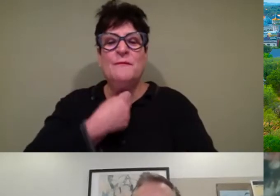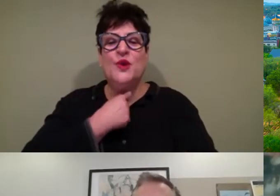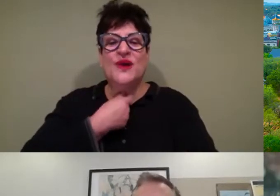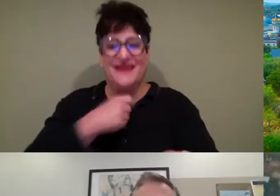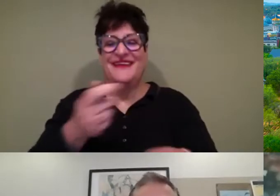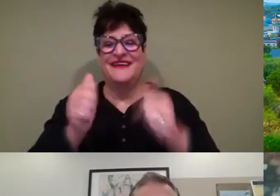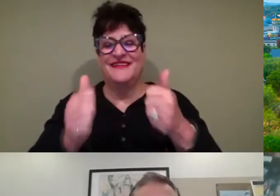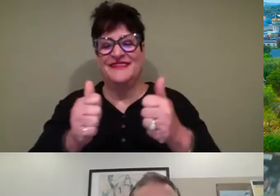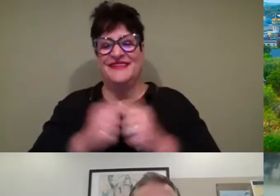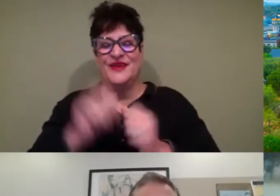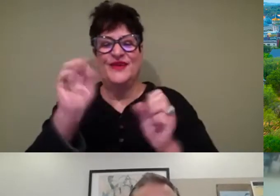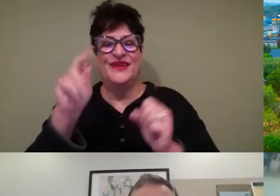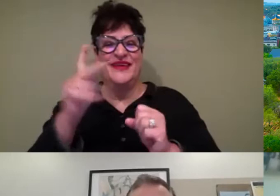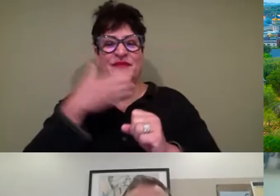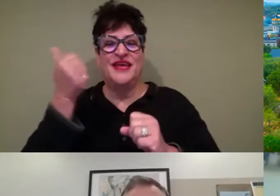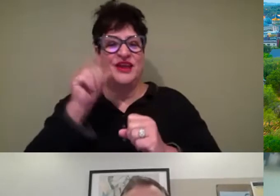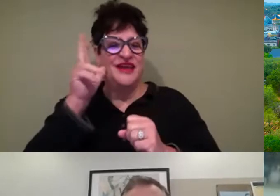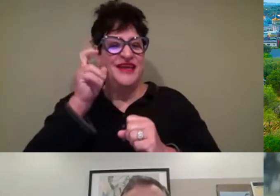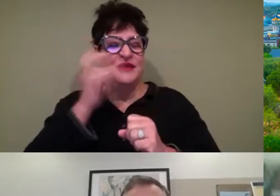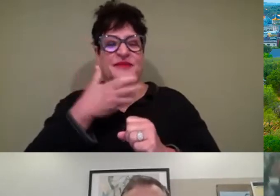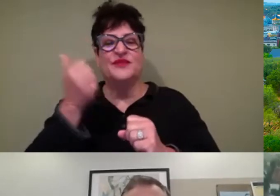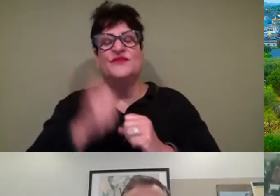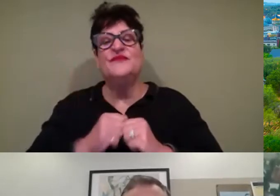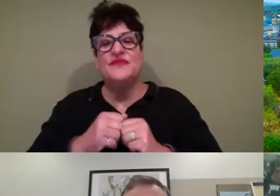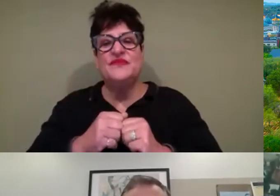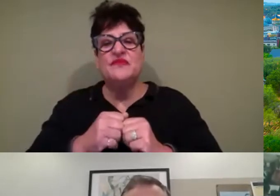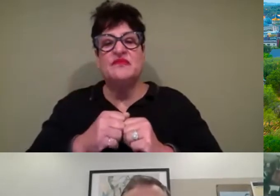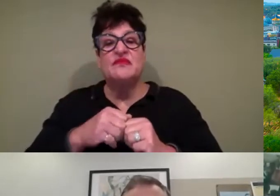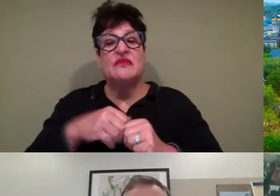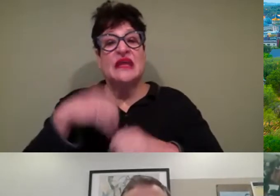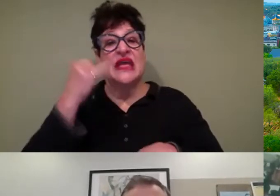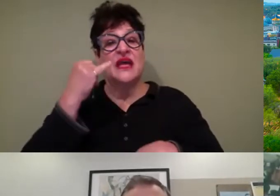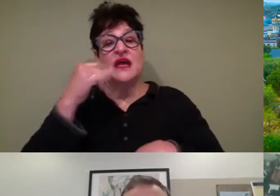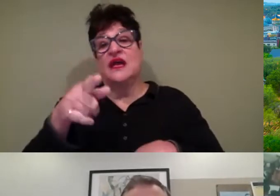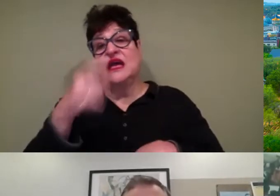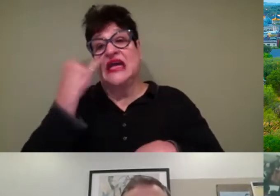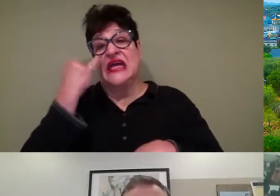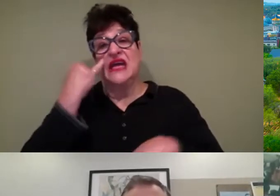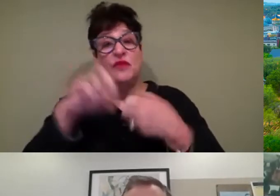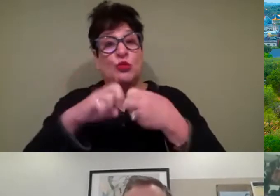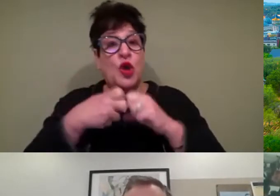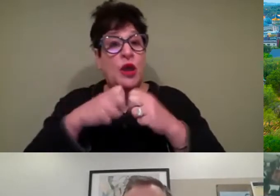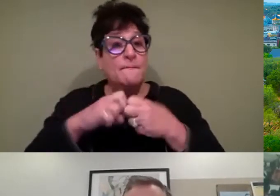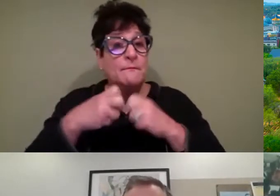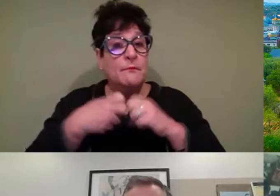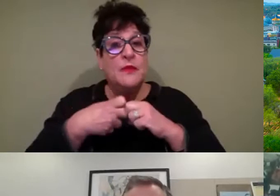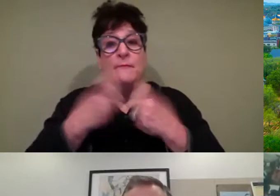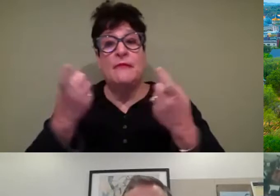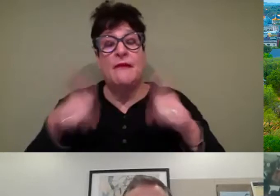Okay. There you go. The homeless, if that's an issue and where people are going, if you know, set